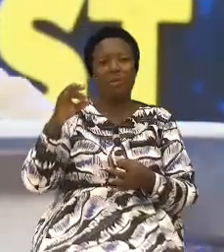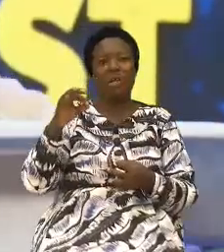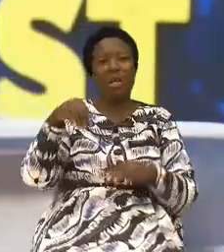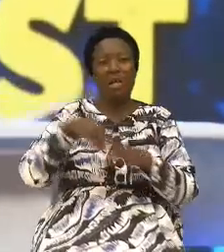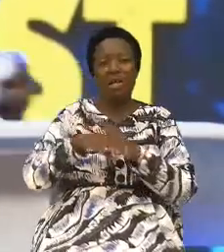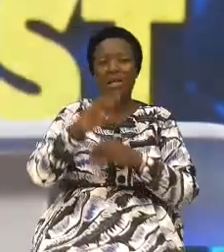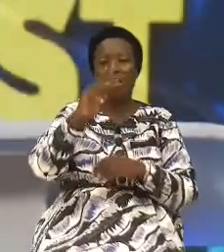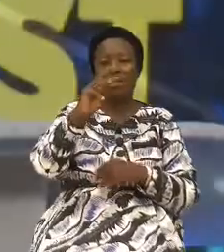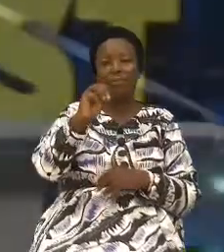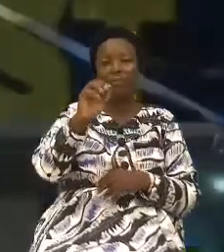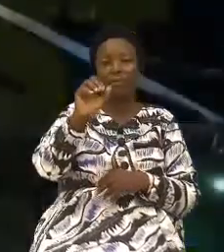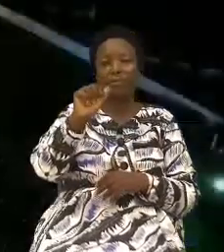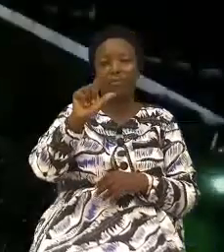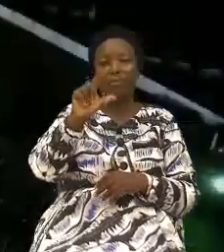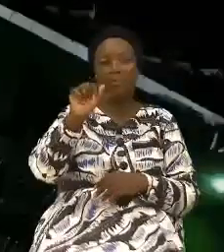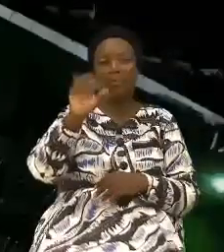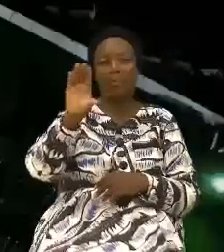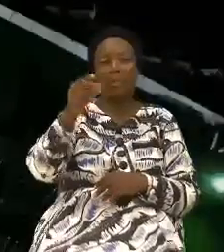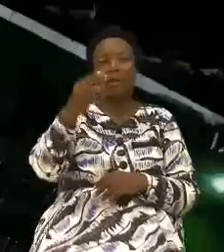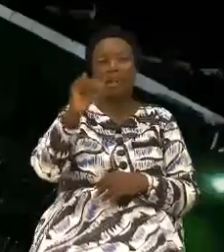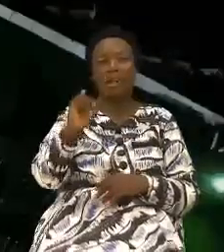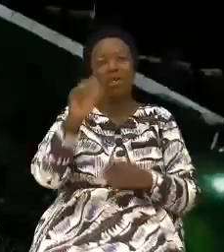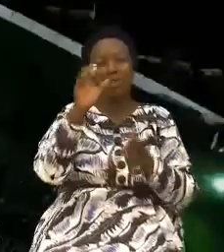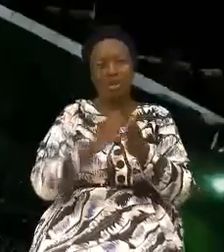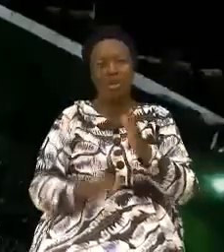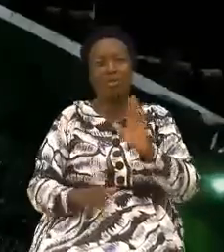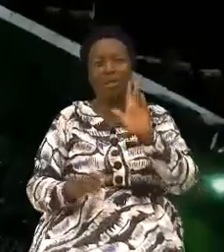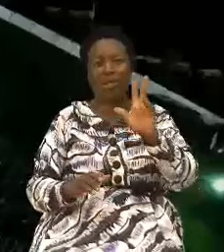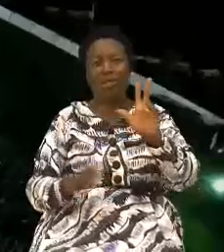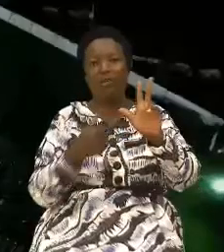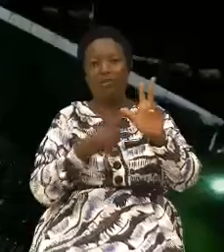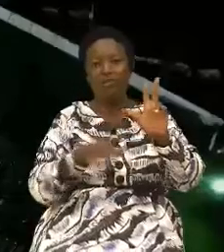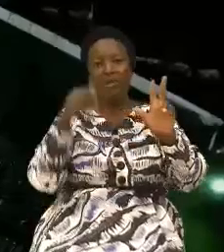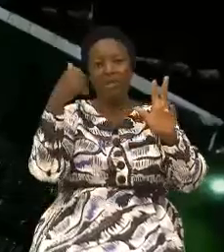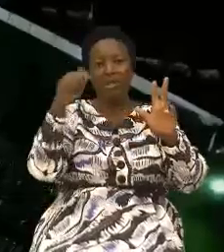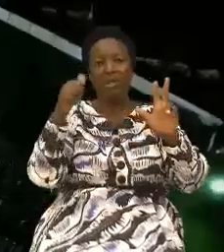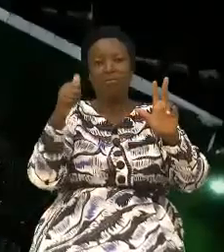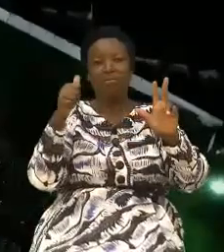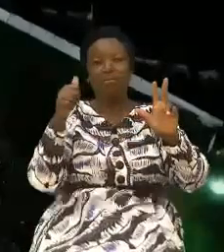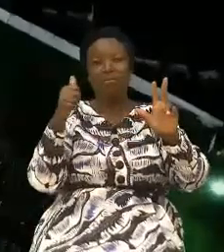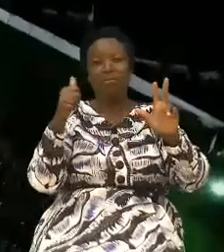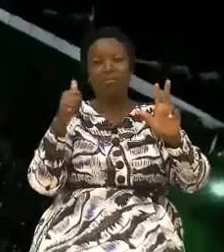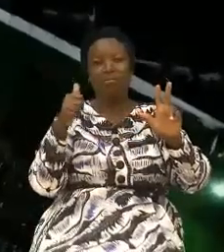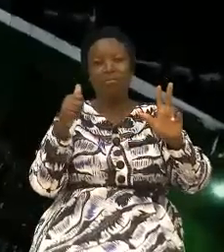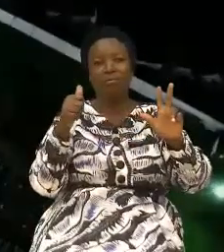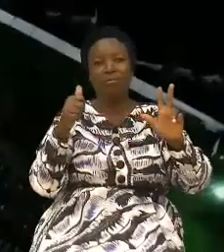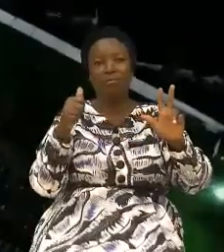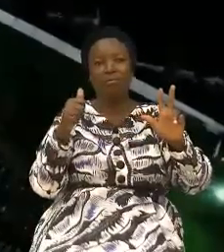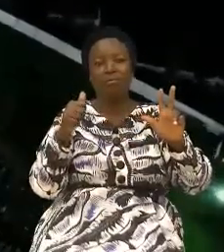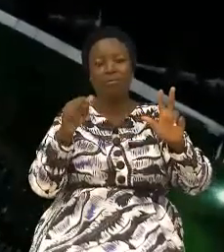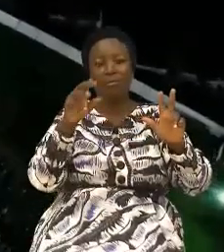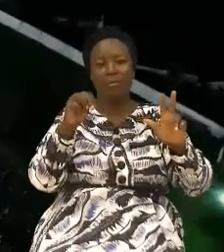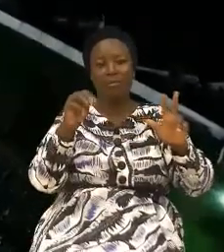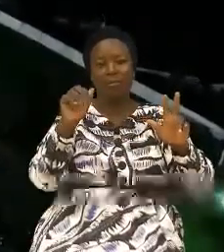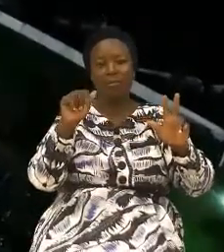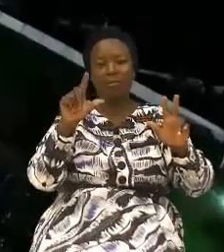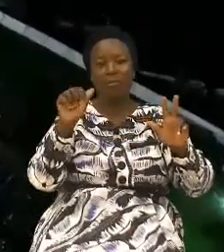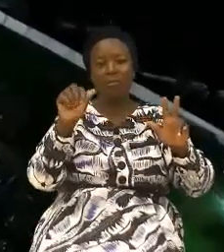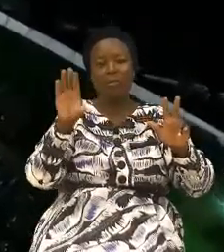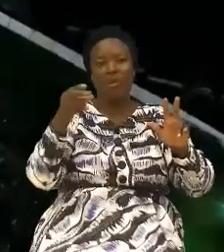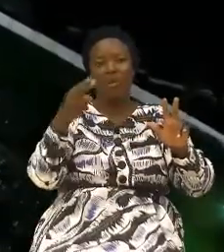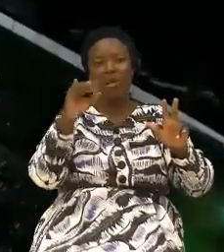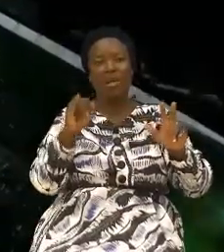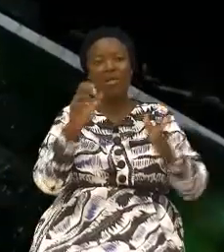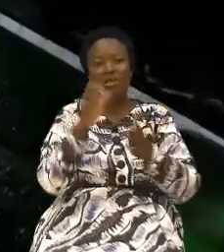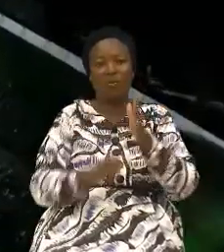3, looking at verse 10, Malachi chapter 3, reading from verse